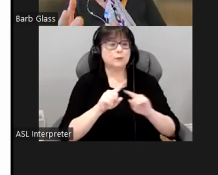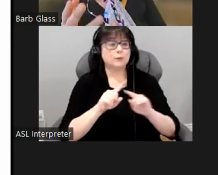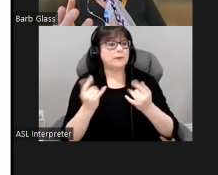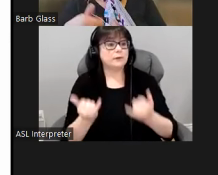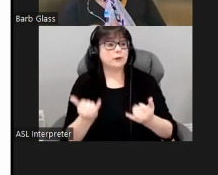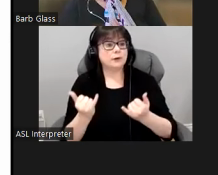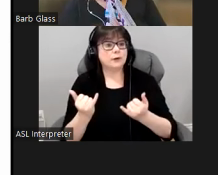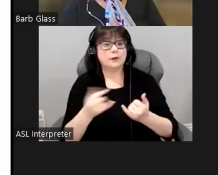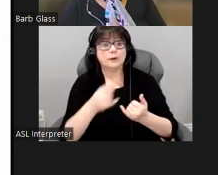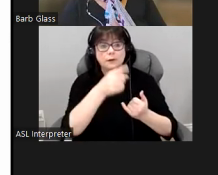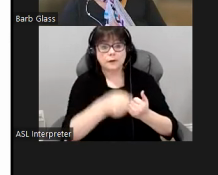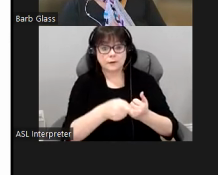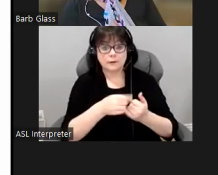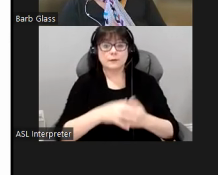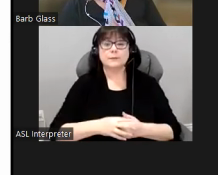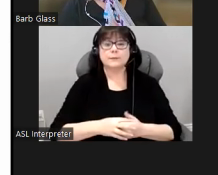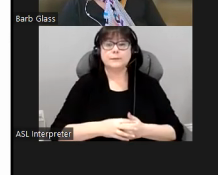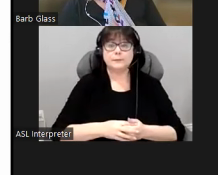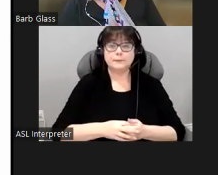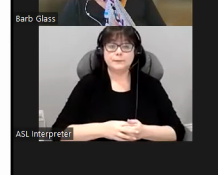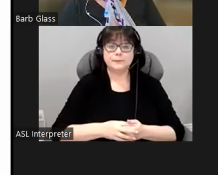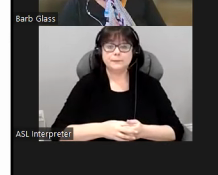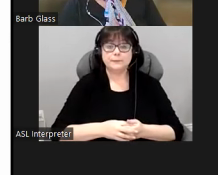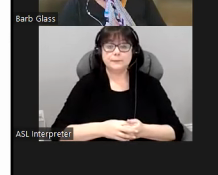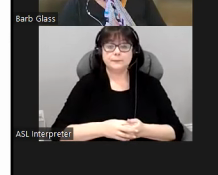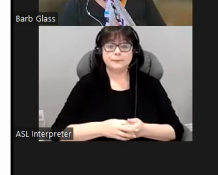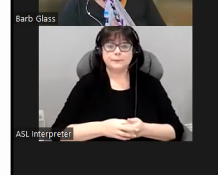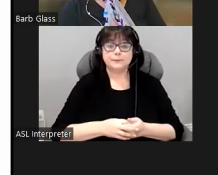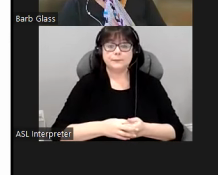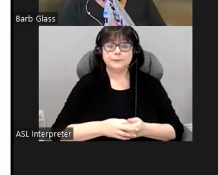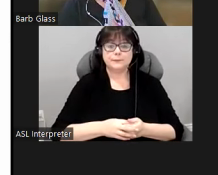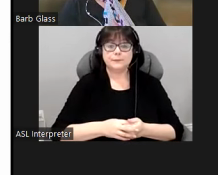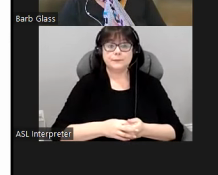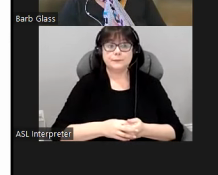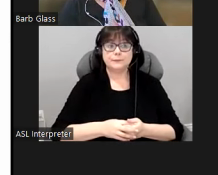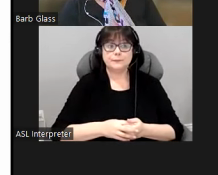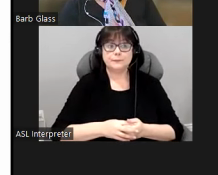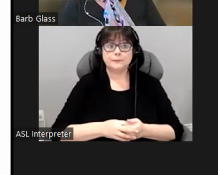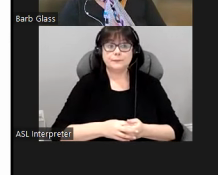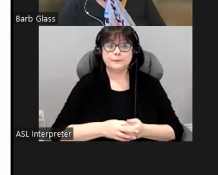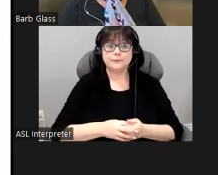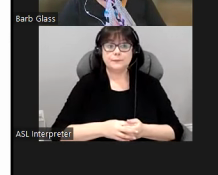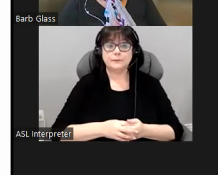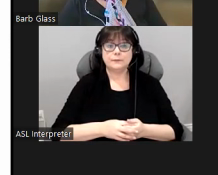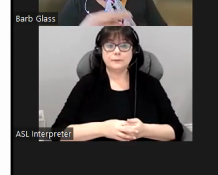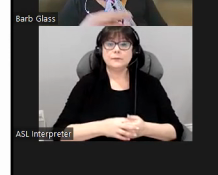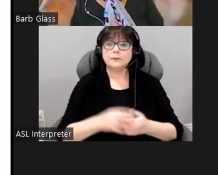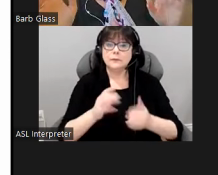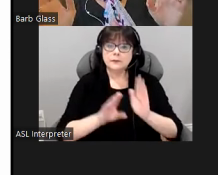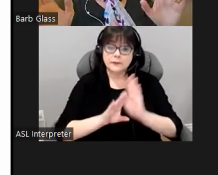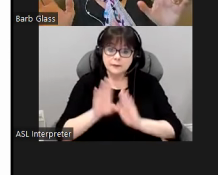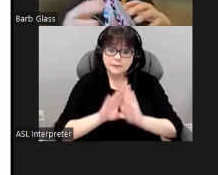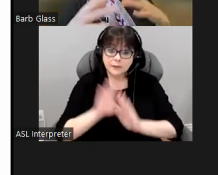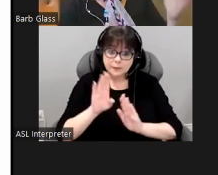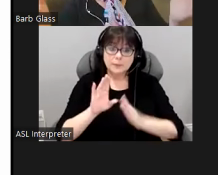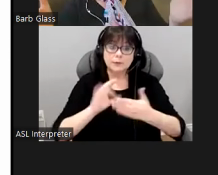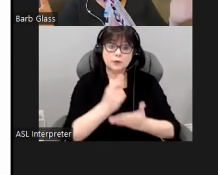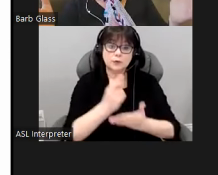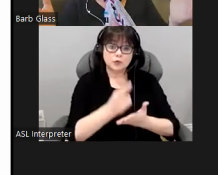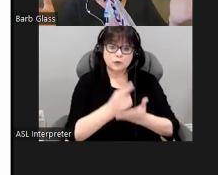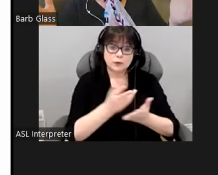purposes of this Skills for Success funding and the requirement to develop resources, the term curriculum